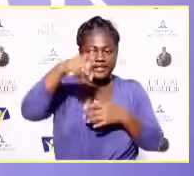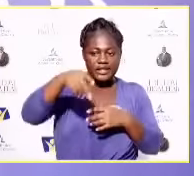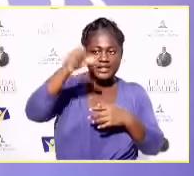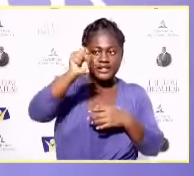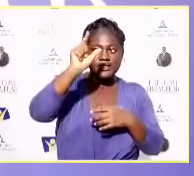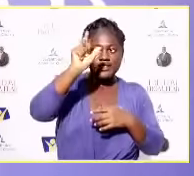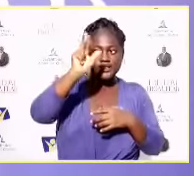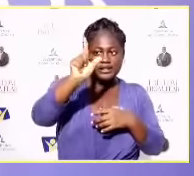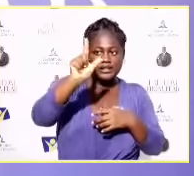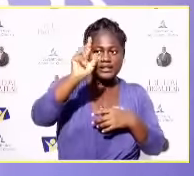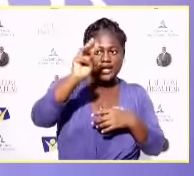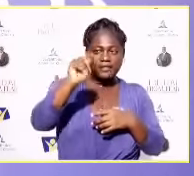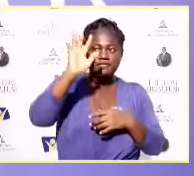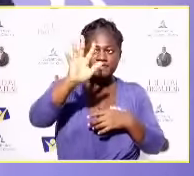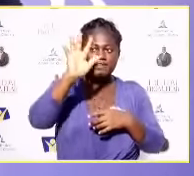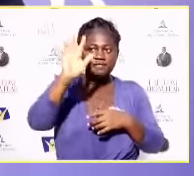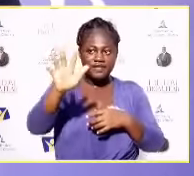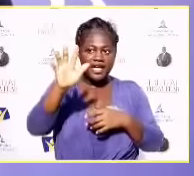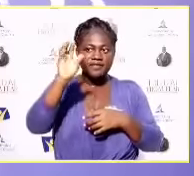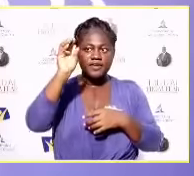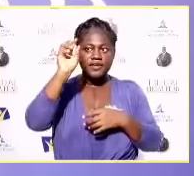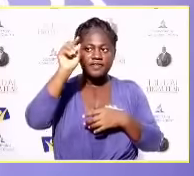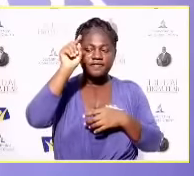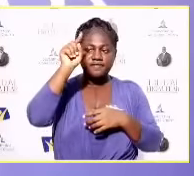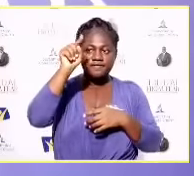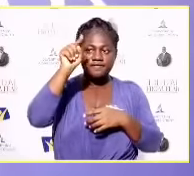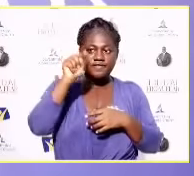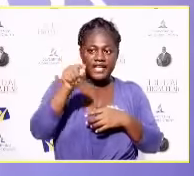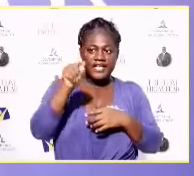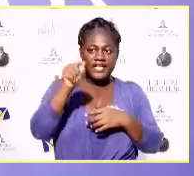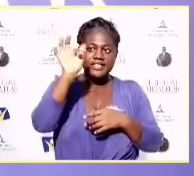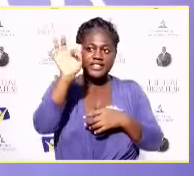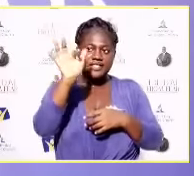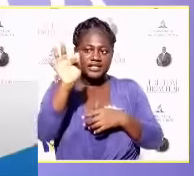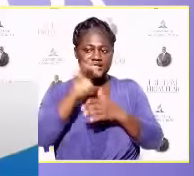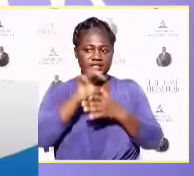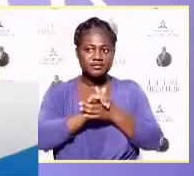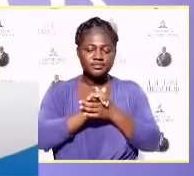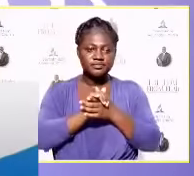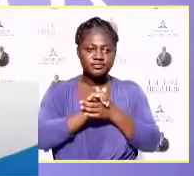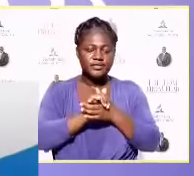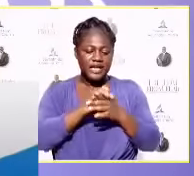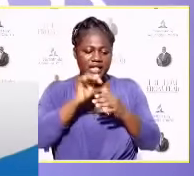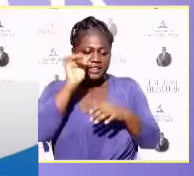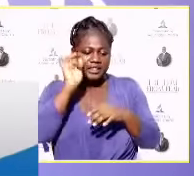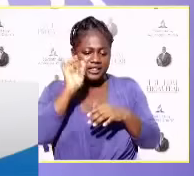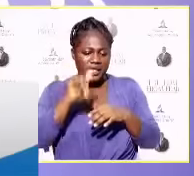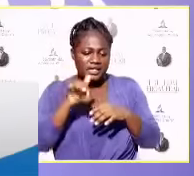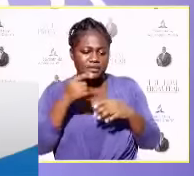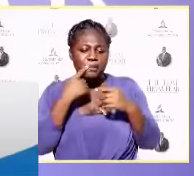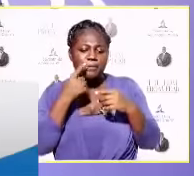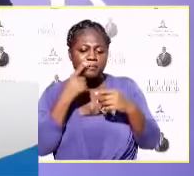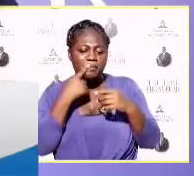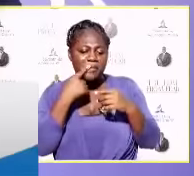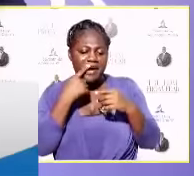50, verse 19. Thou givest thy mouth to evil,